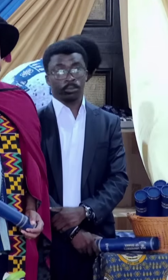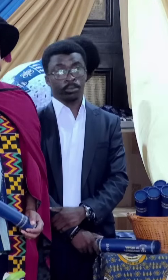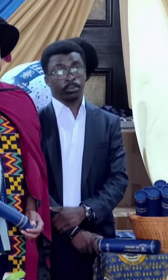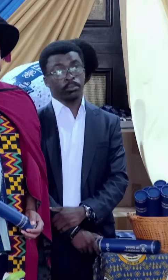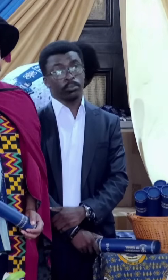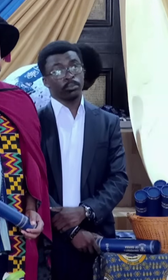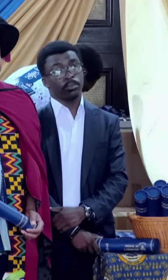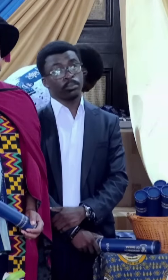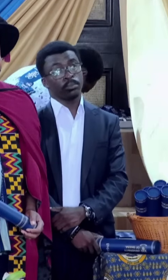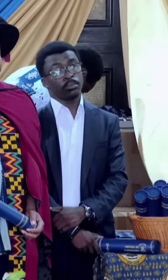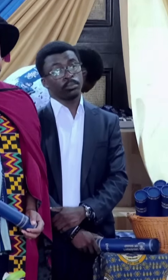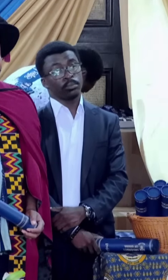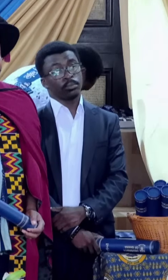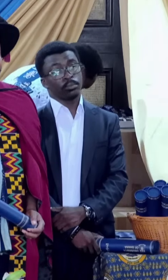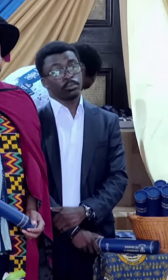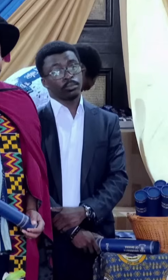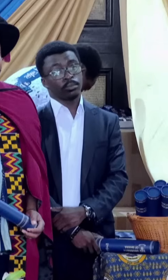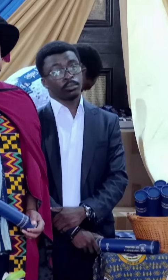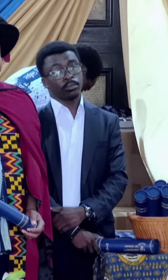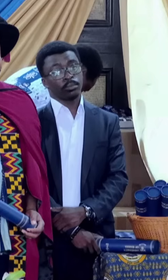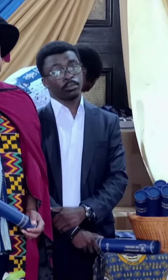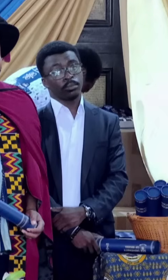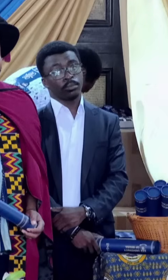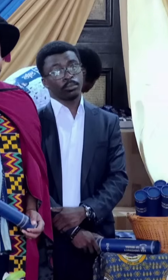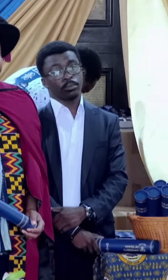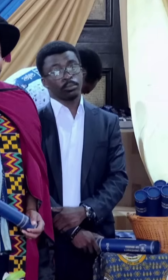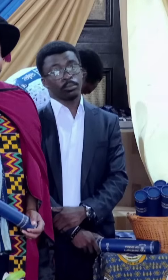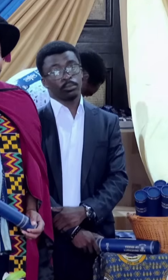Kenneth Olete Agbashi,